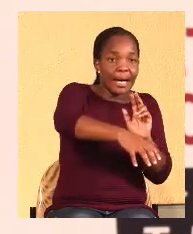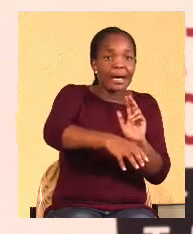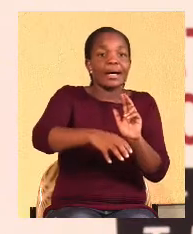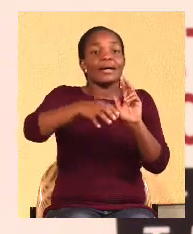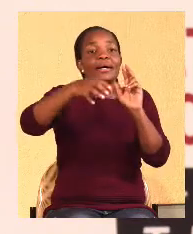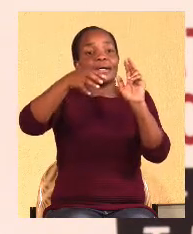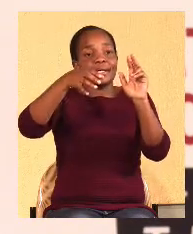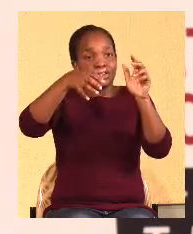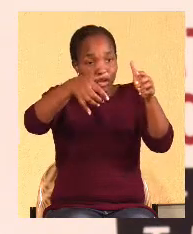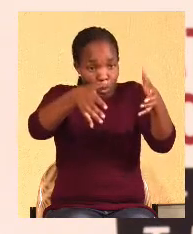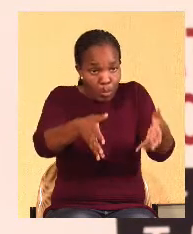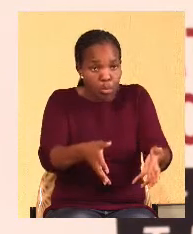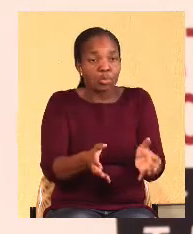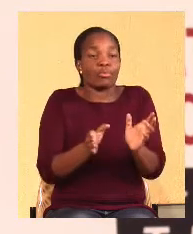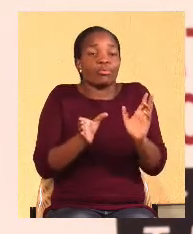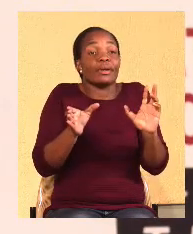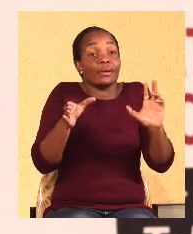community level.